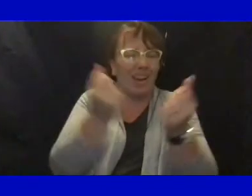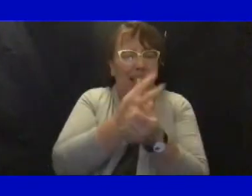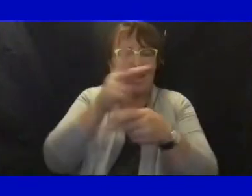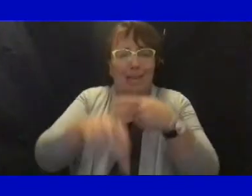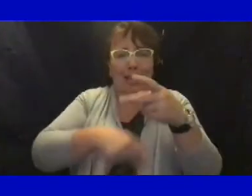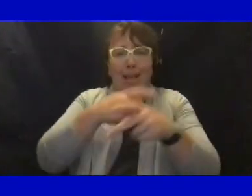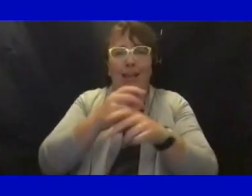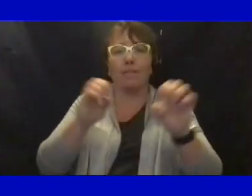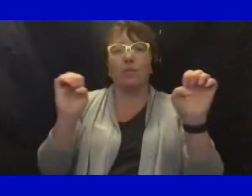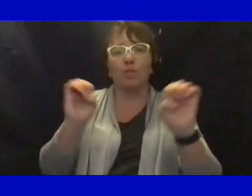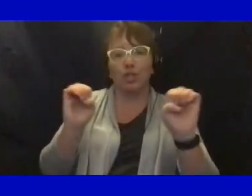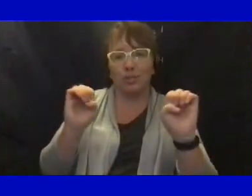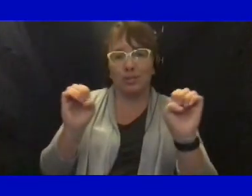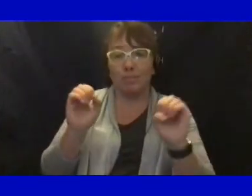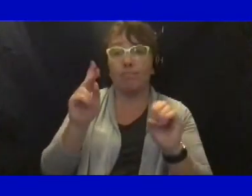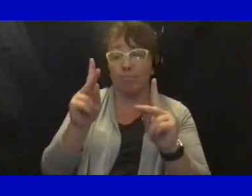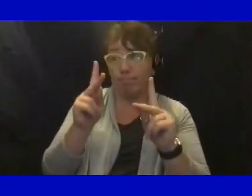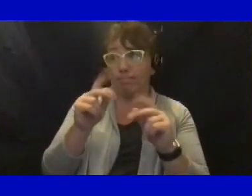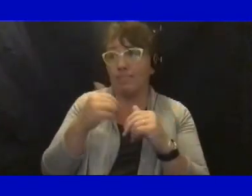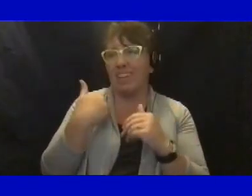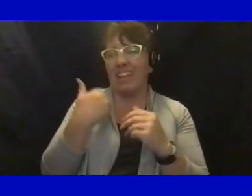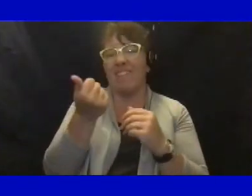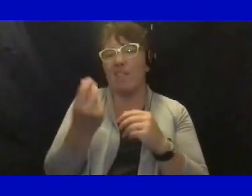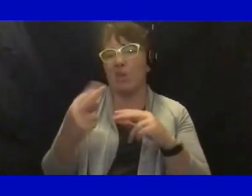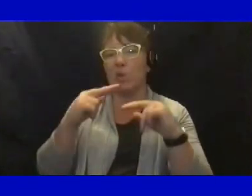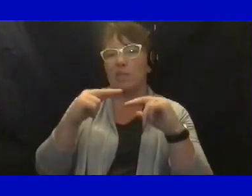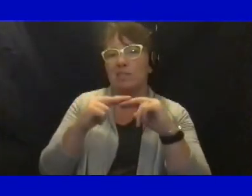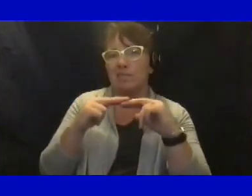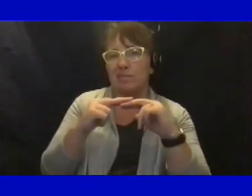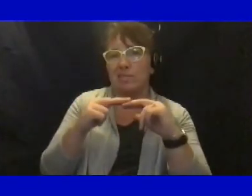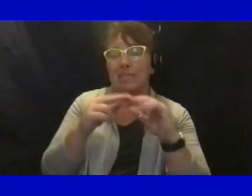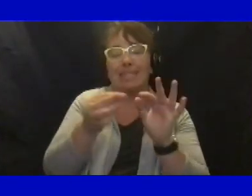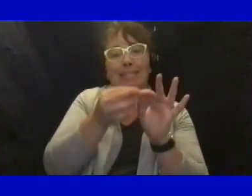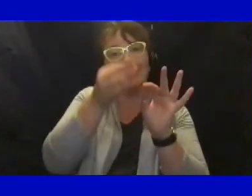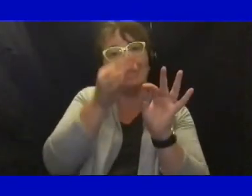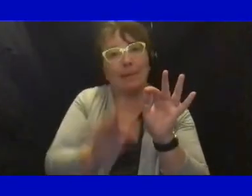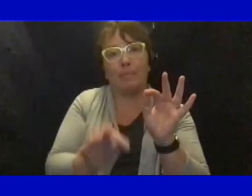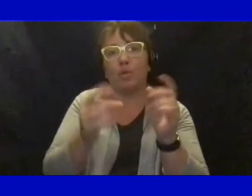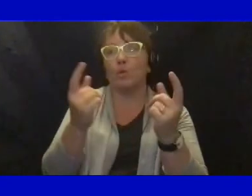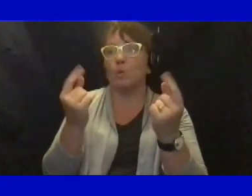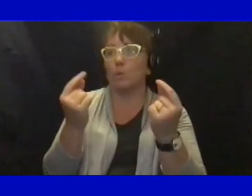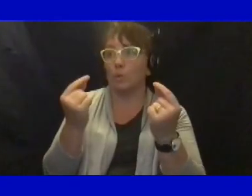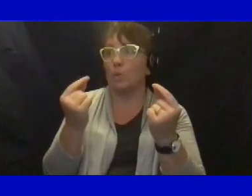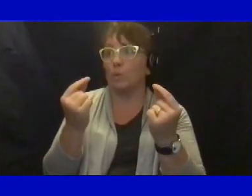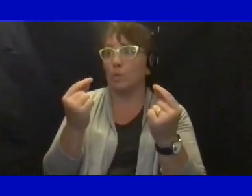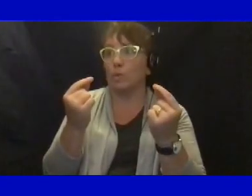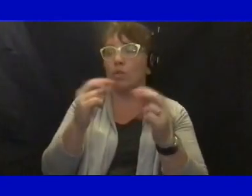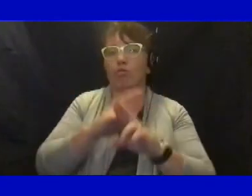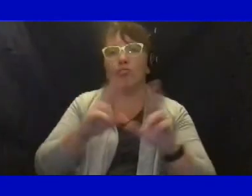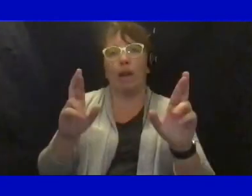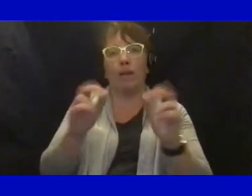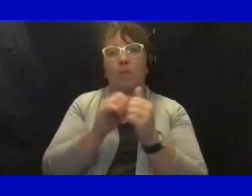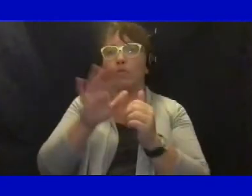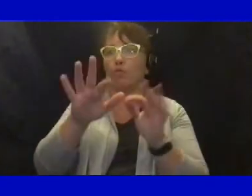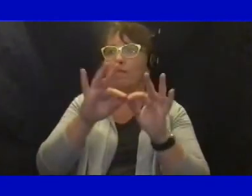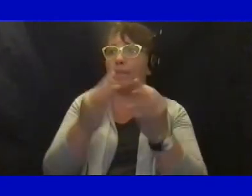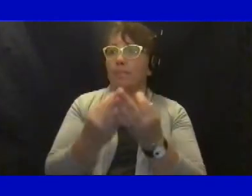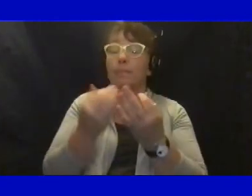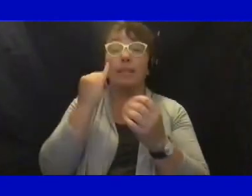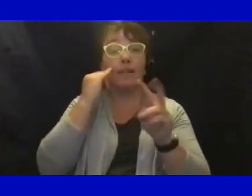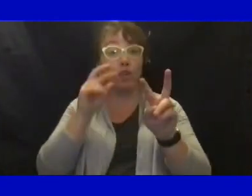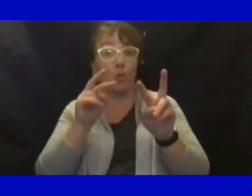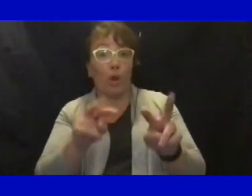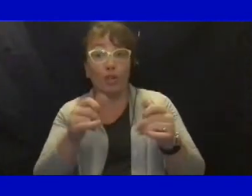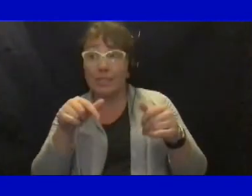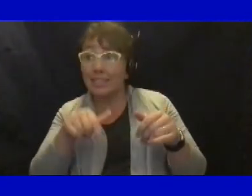So I'm gonna have a couple slides. There's 4 simple steps that you can take to prepare yourself and your family. First, if you're watching this, you're doing it now. You want to